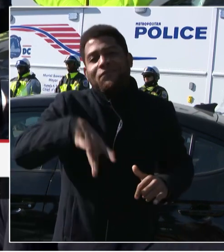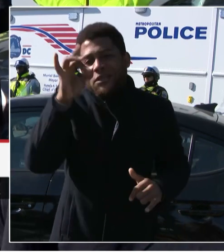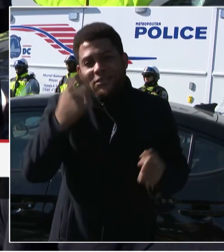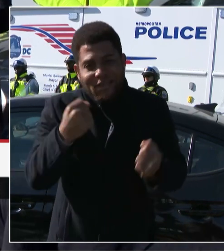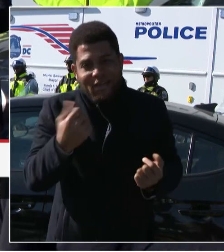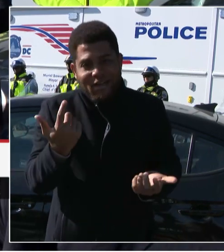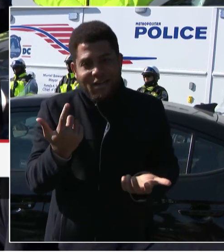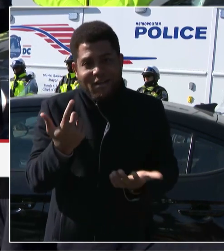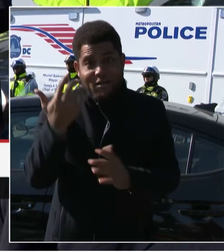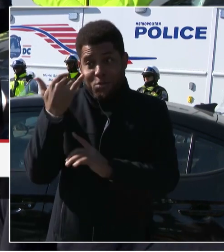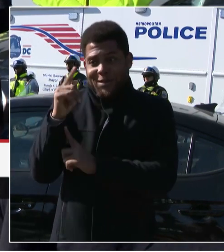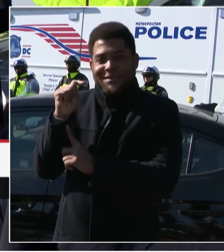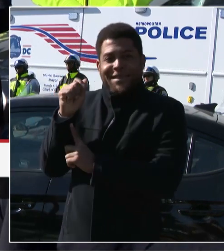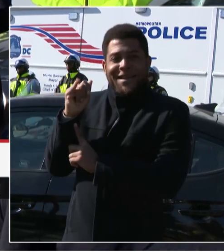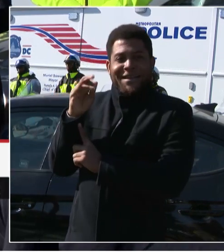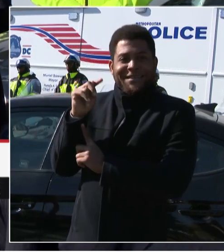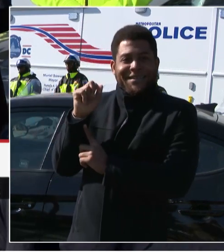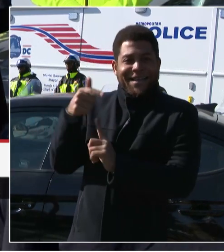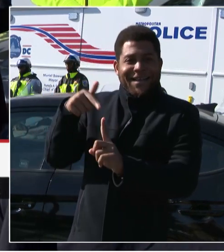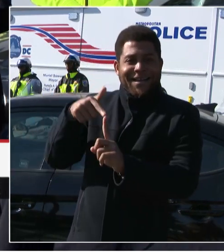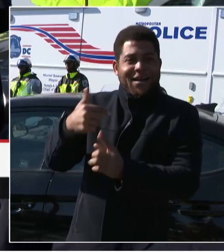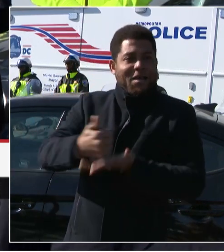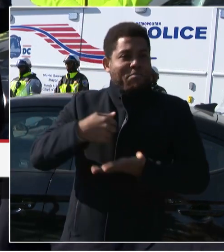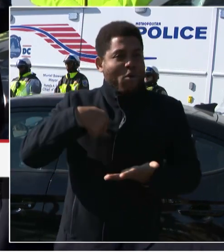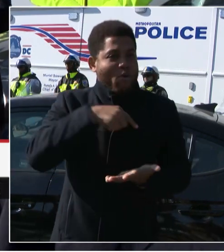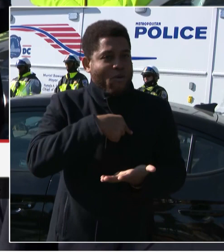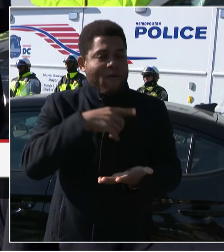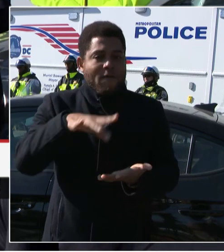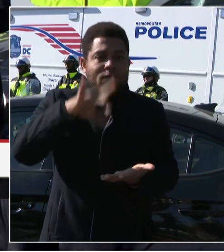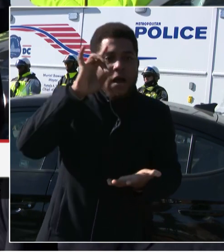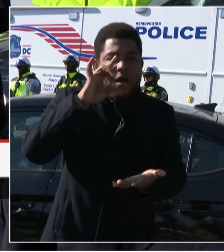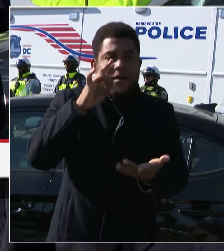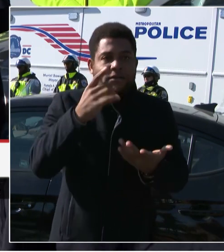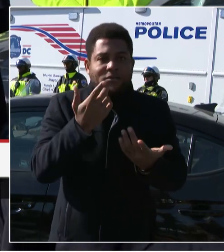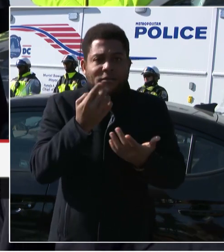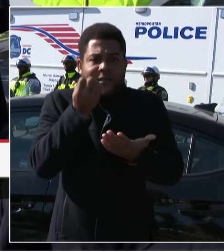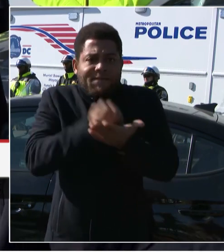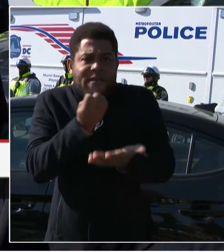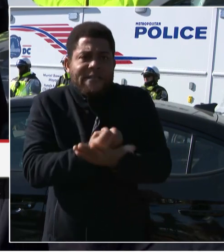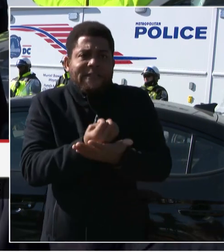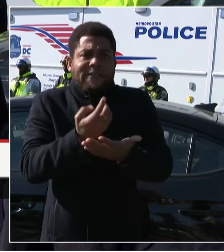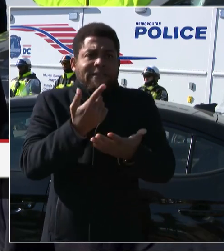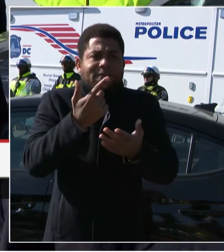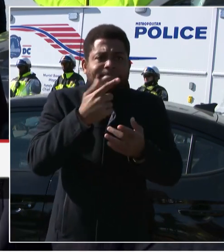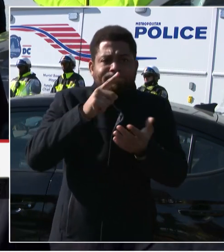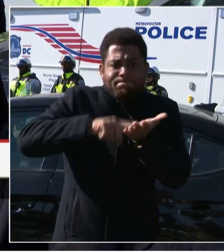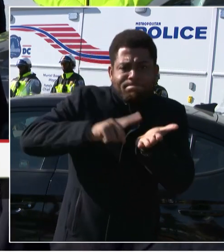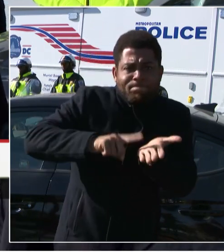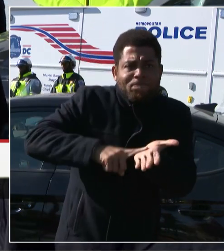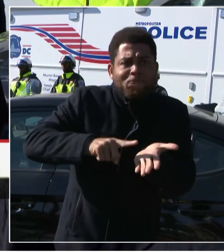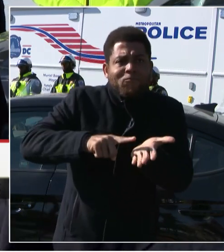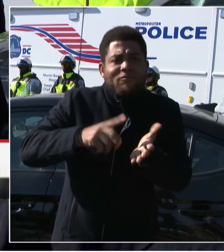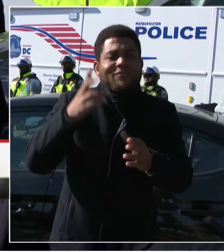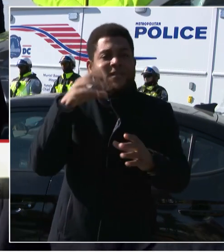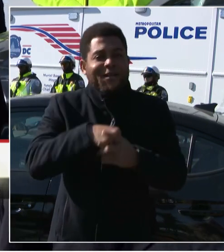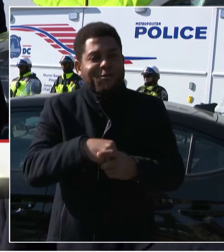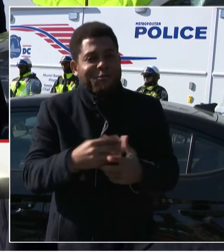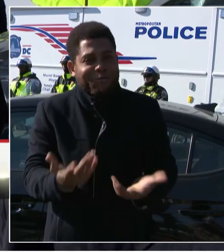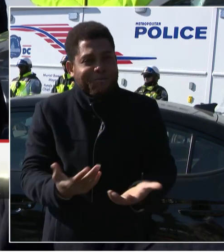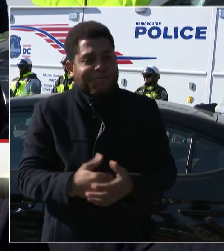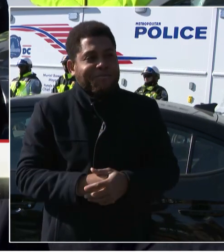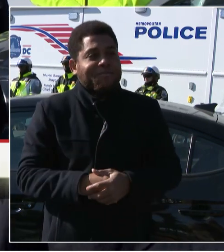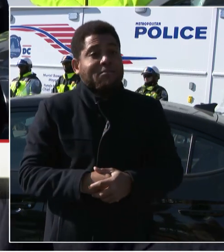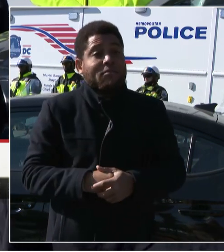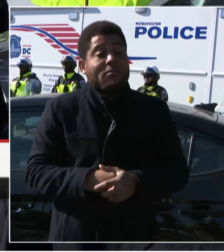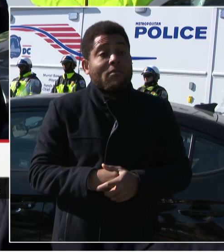allow officers to potentially recover key pieces of evidence in these cases. Additionally, the information about the